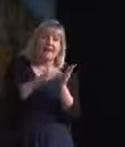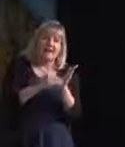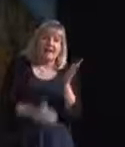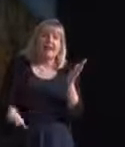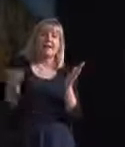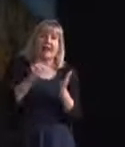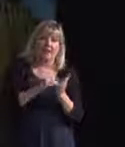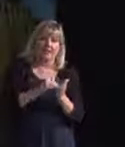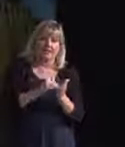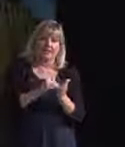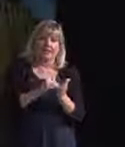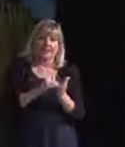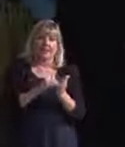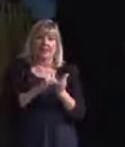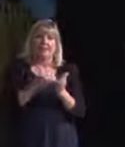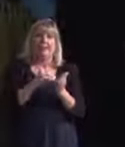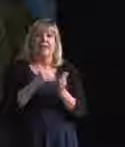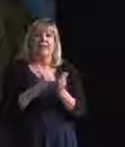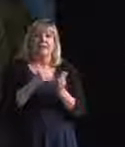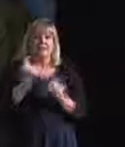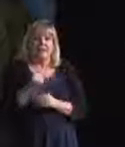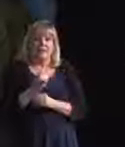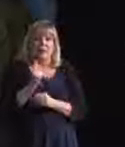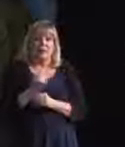again the singular,